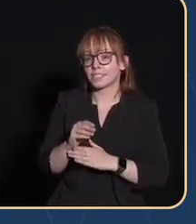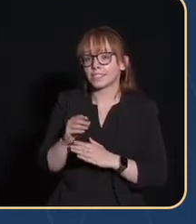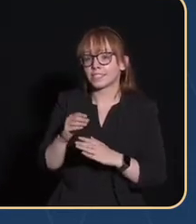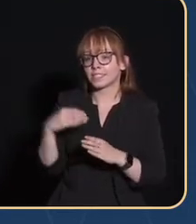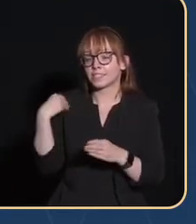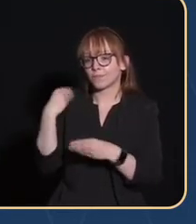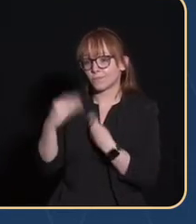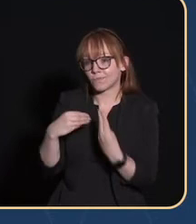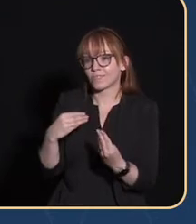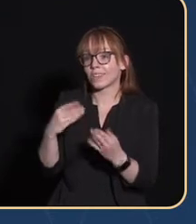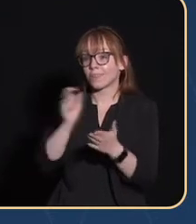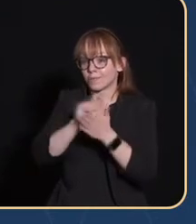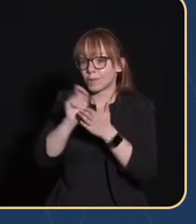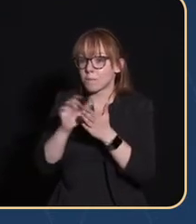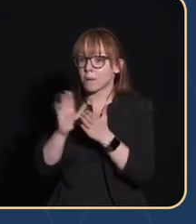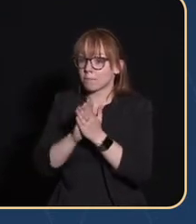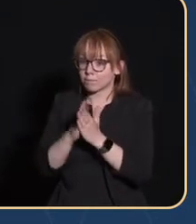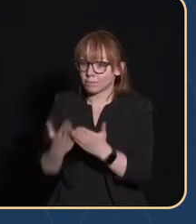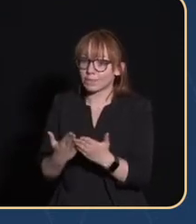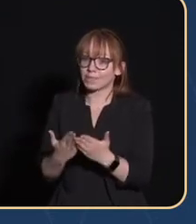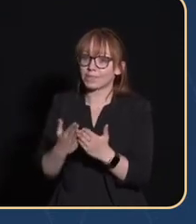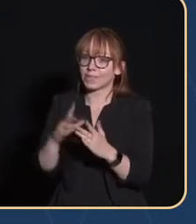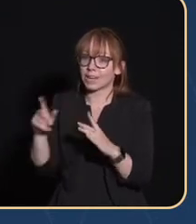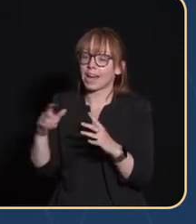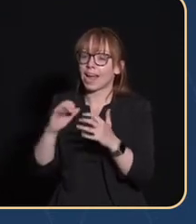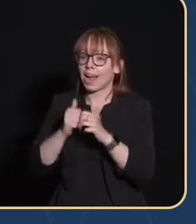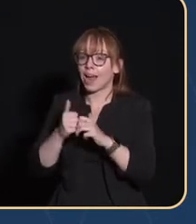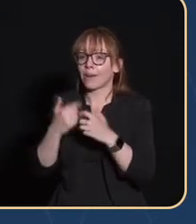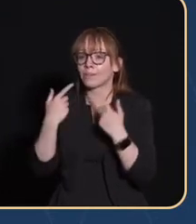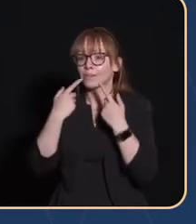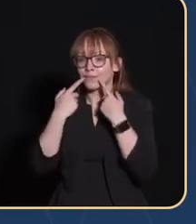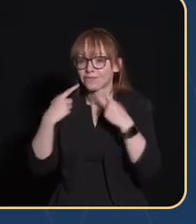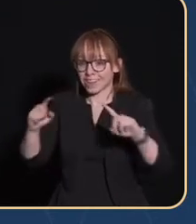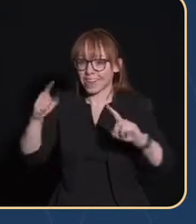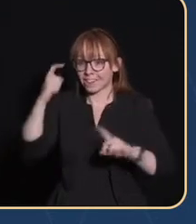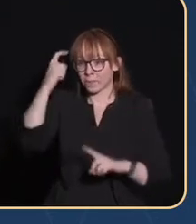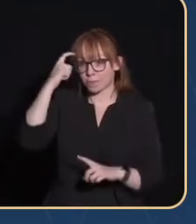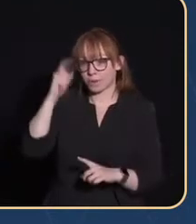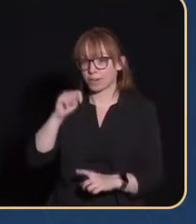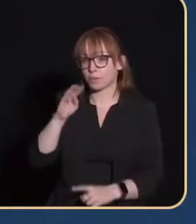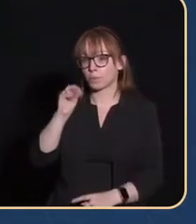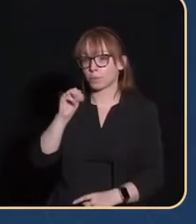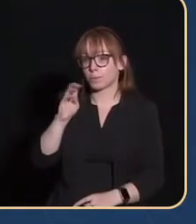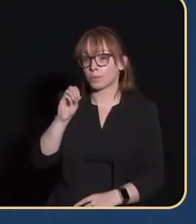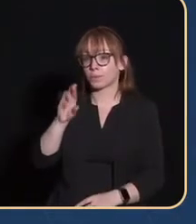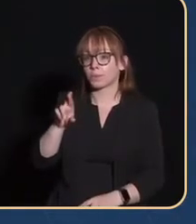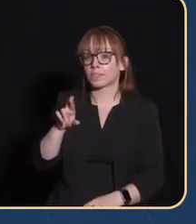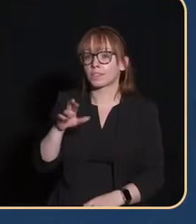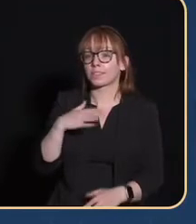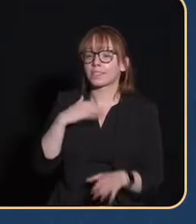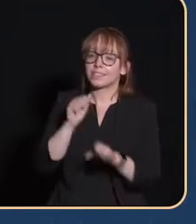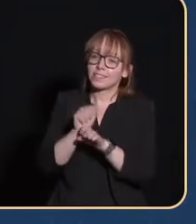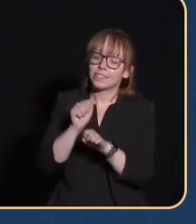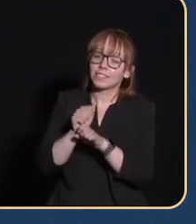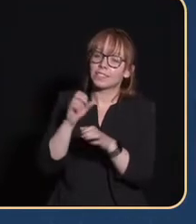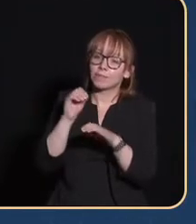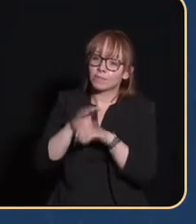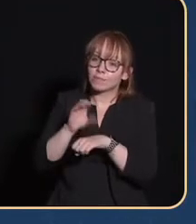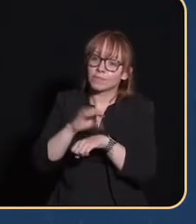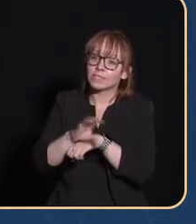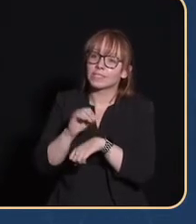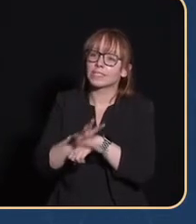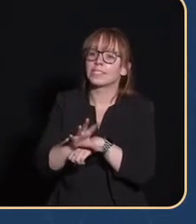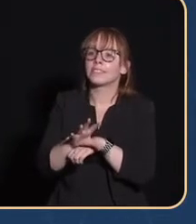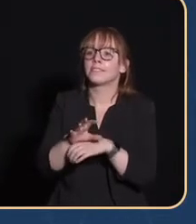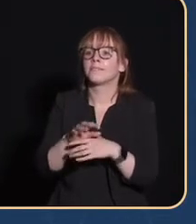tumor. This really jump-started my journey back to college. My job counselors and mentor, Camille